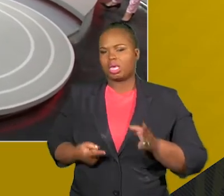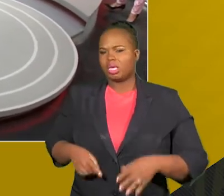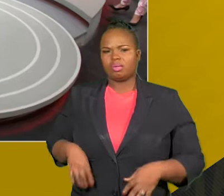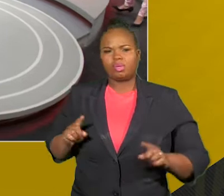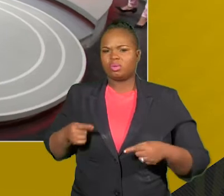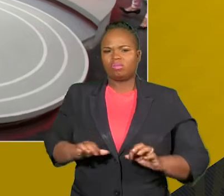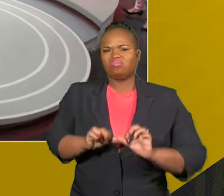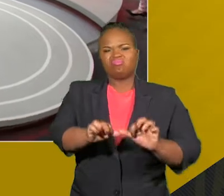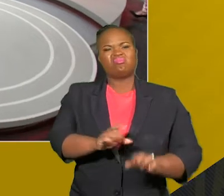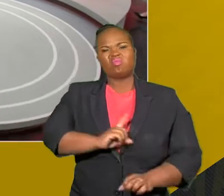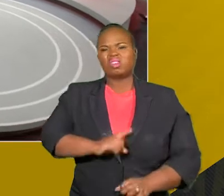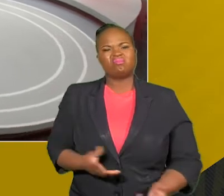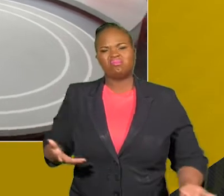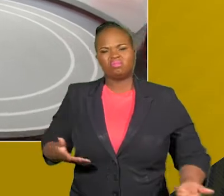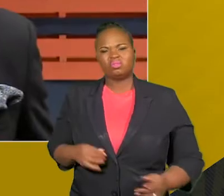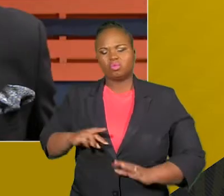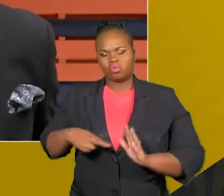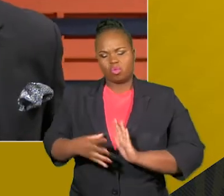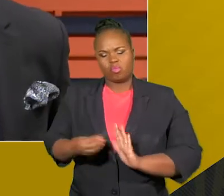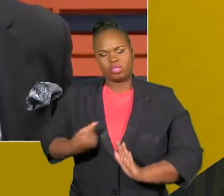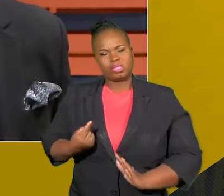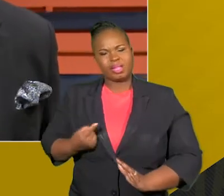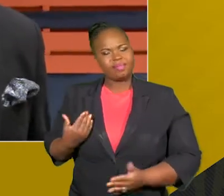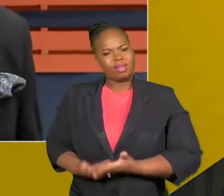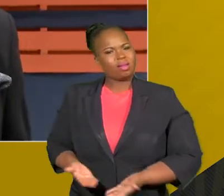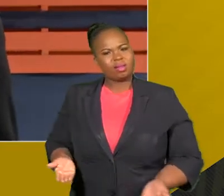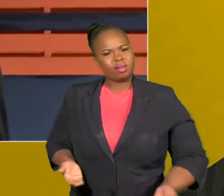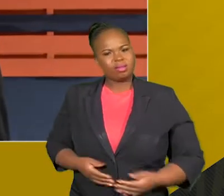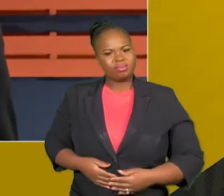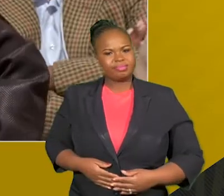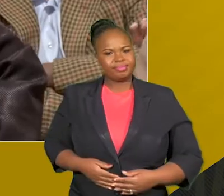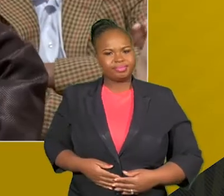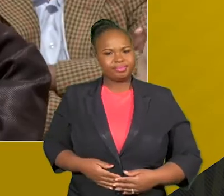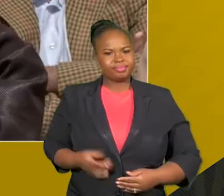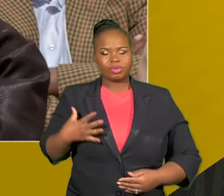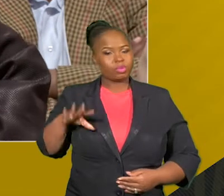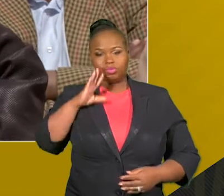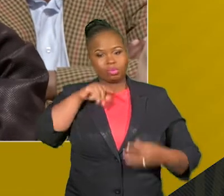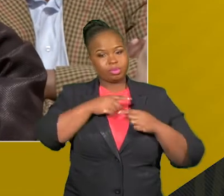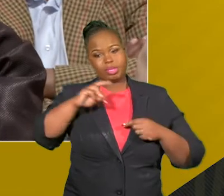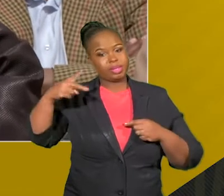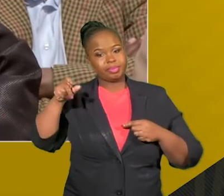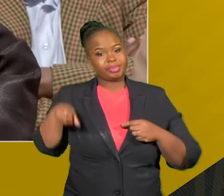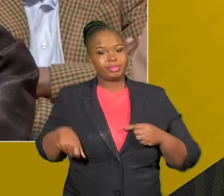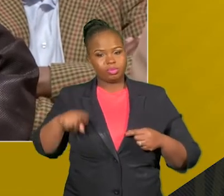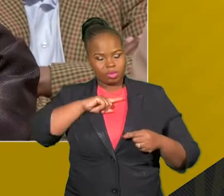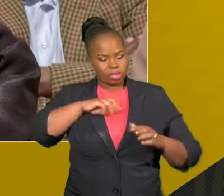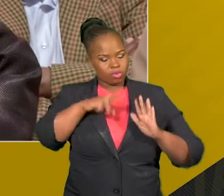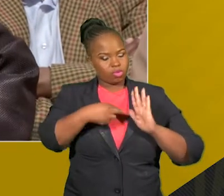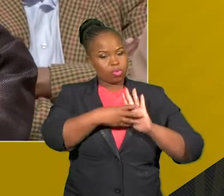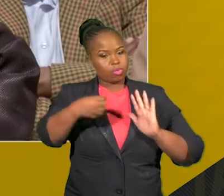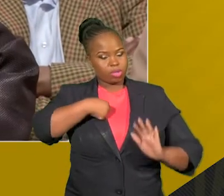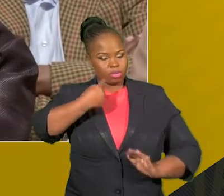move on, see our role models, Tina, instead of blaming the past? Well, I wouldn't be talking about other people. As for myself, I'm a role model myself. I've